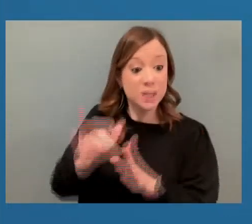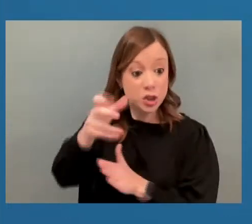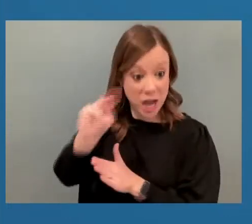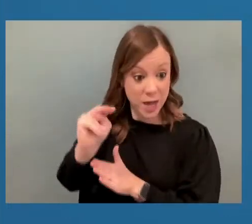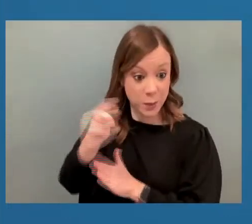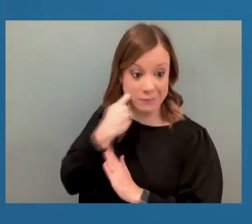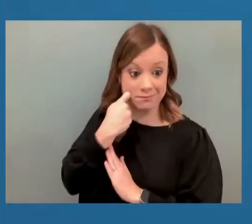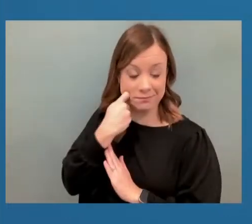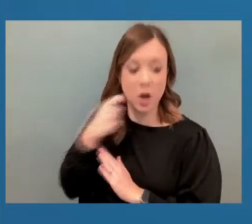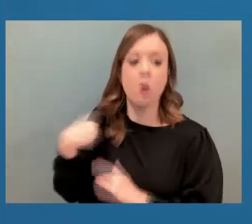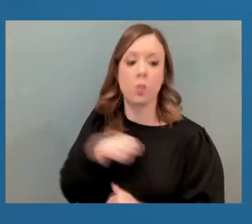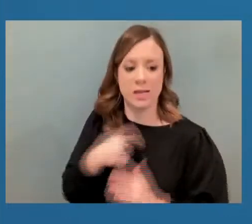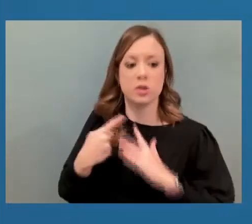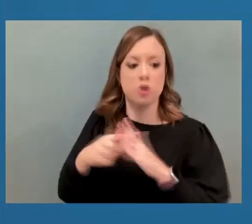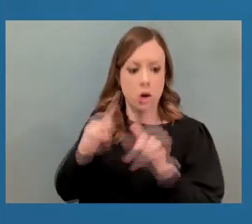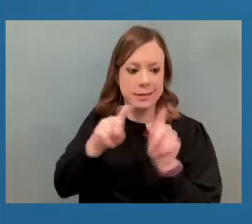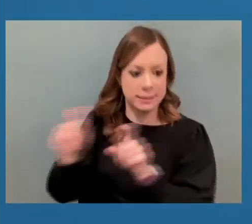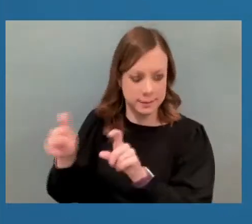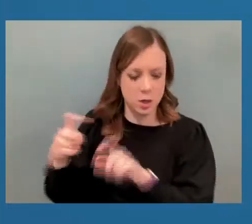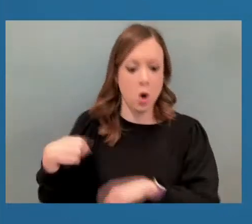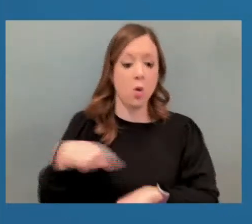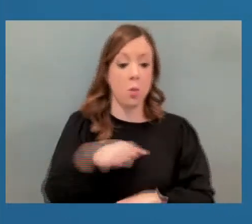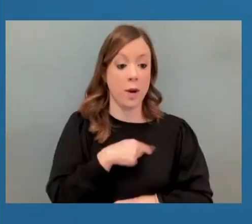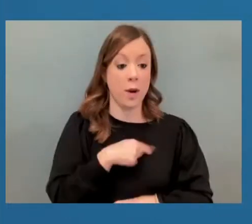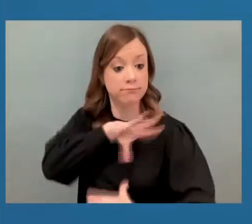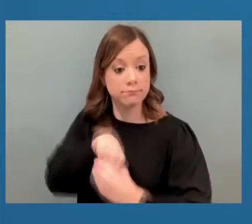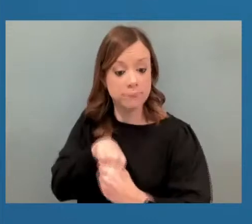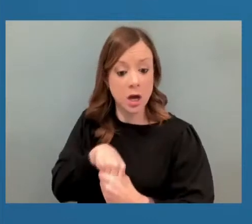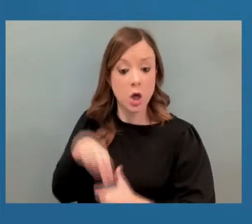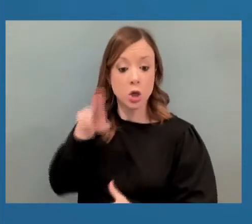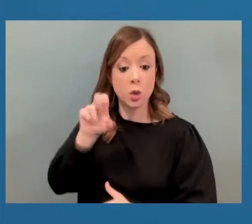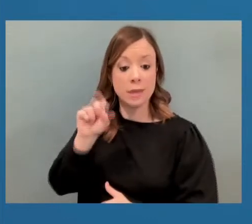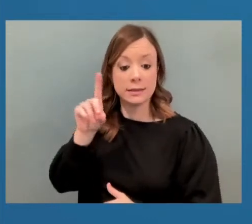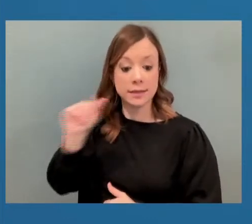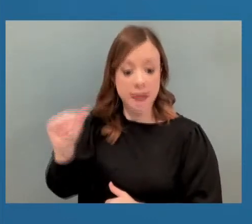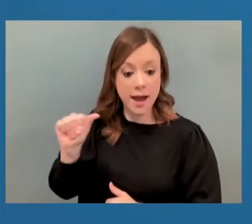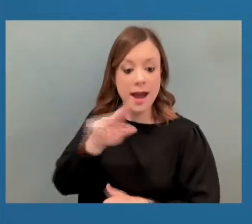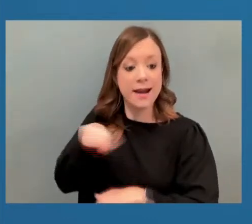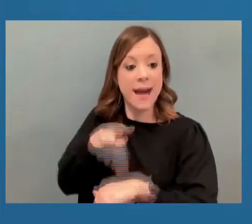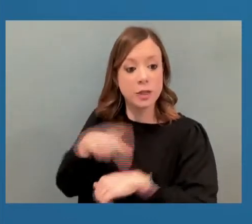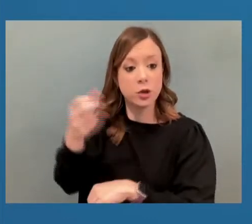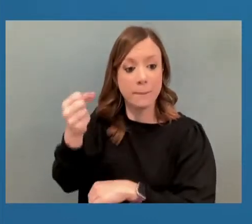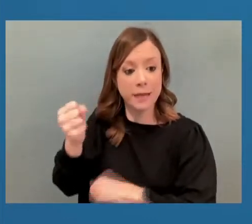are participating in the USDA National Milk Testing Strategy to